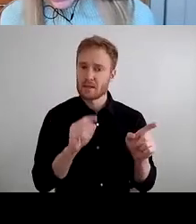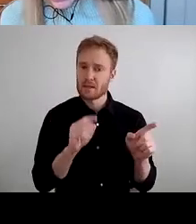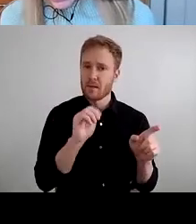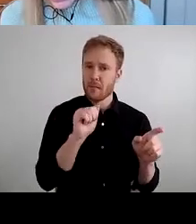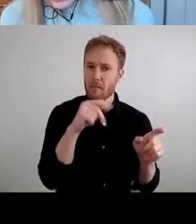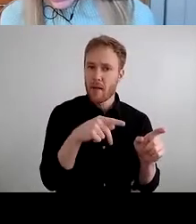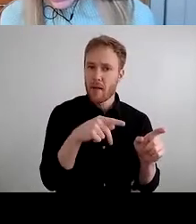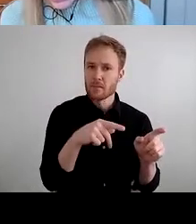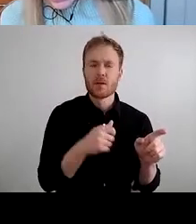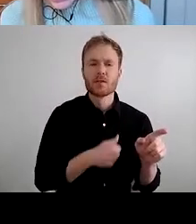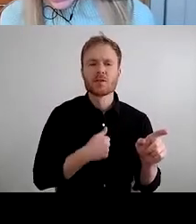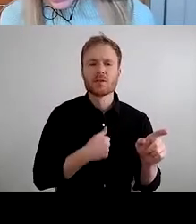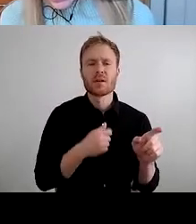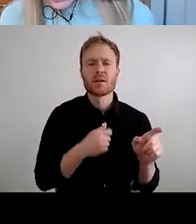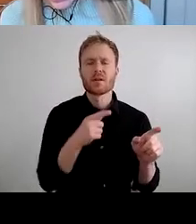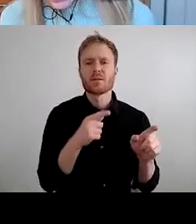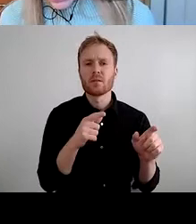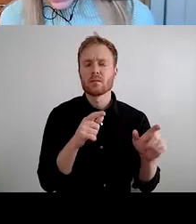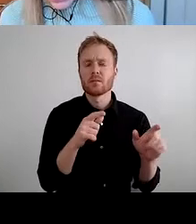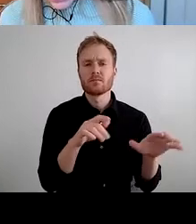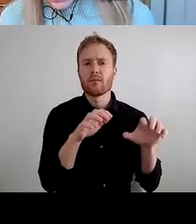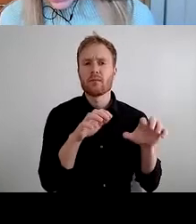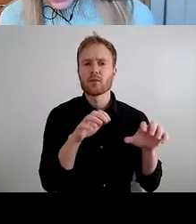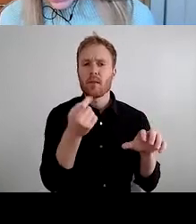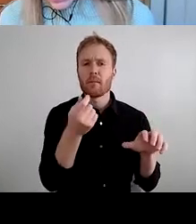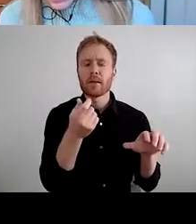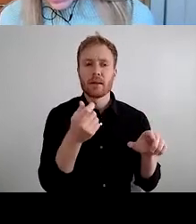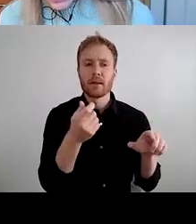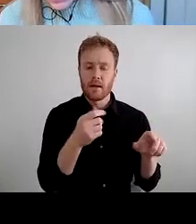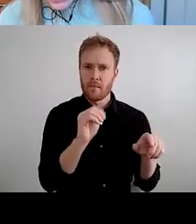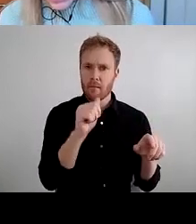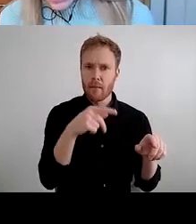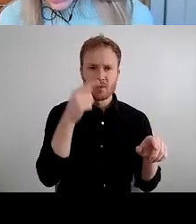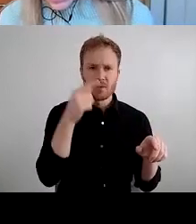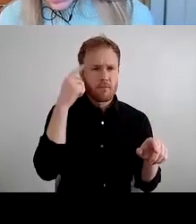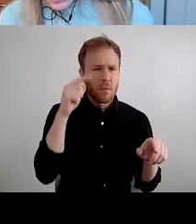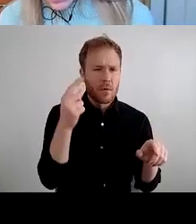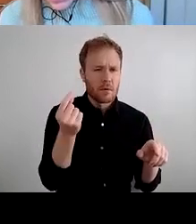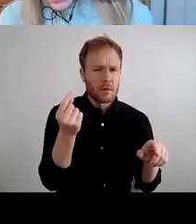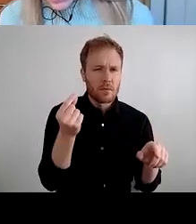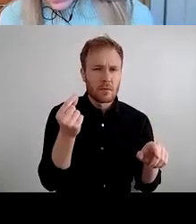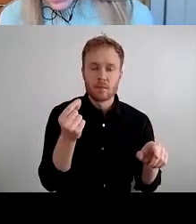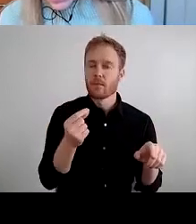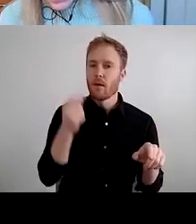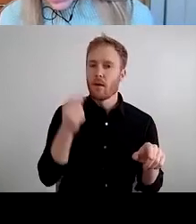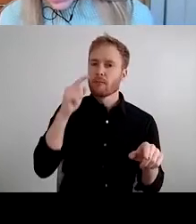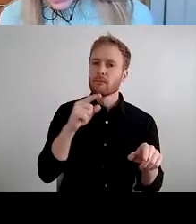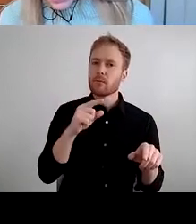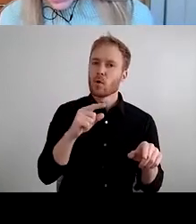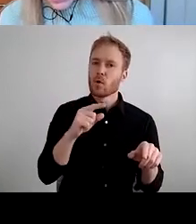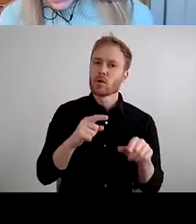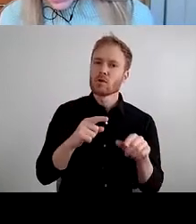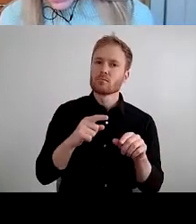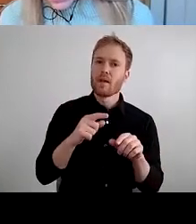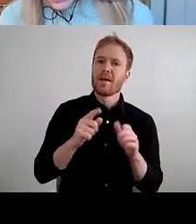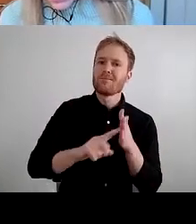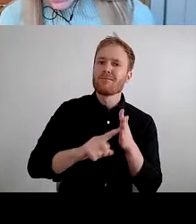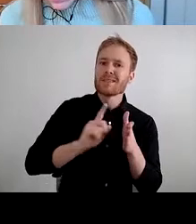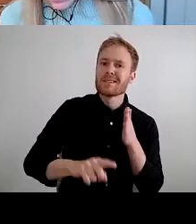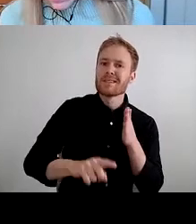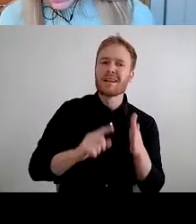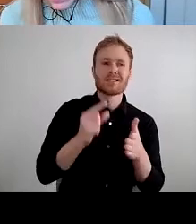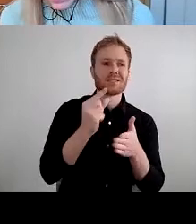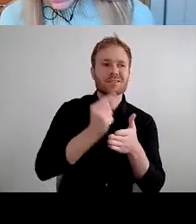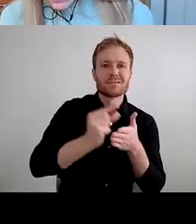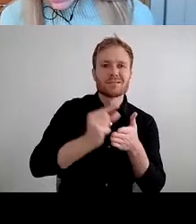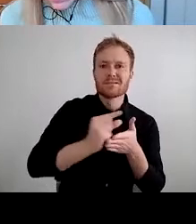up a little bit. This is maps for what again? Yeah, it's maps for long-term investigations, graphs,